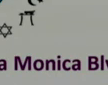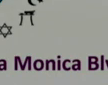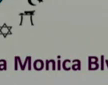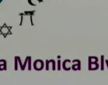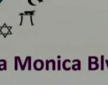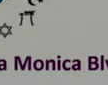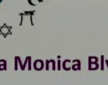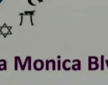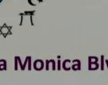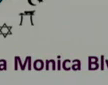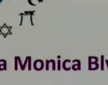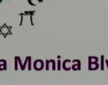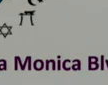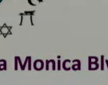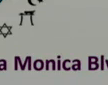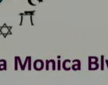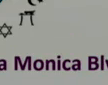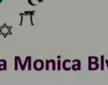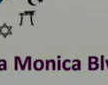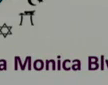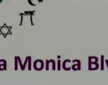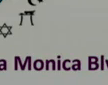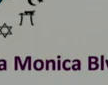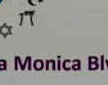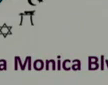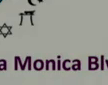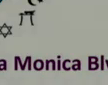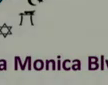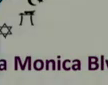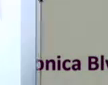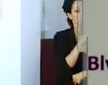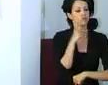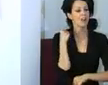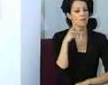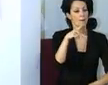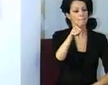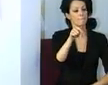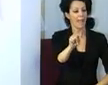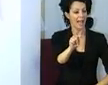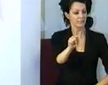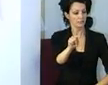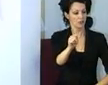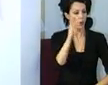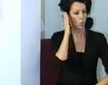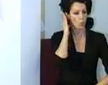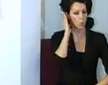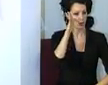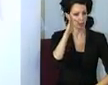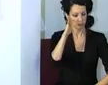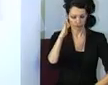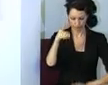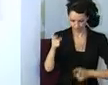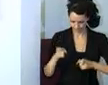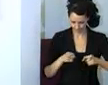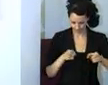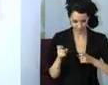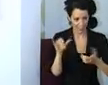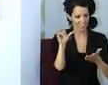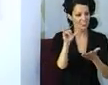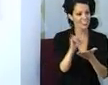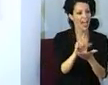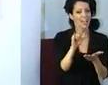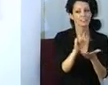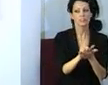there tomorrow at 10:15. Reverend Dr. Pat Langlois is the president of the Interfaith Clergy Council, and she